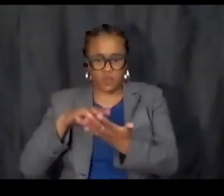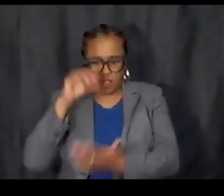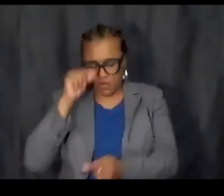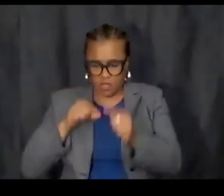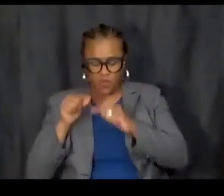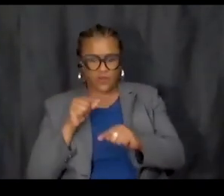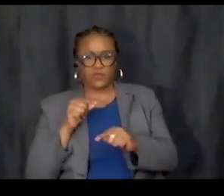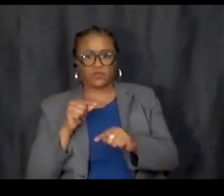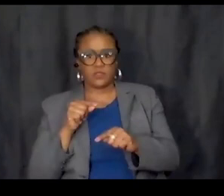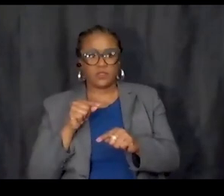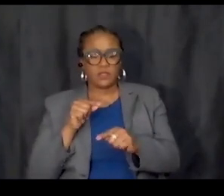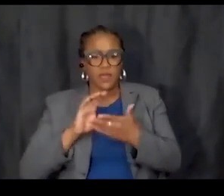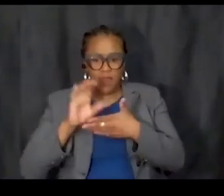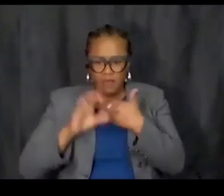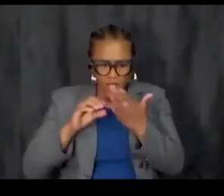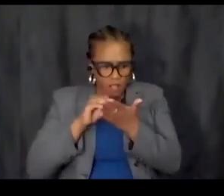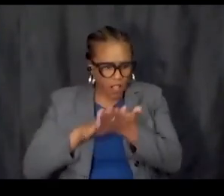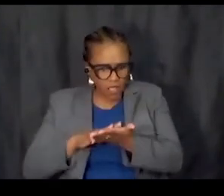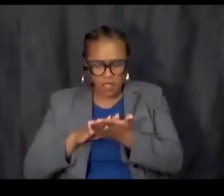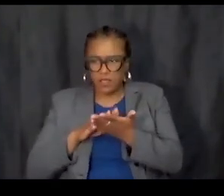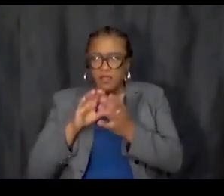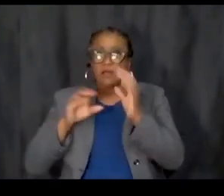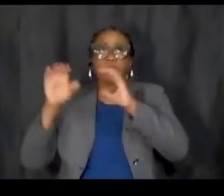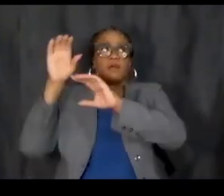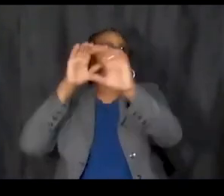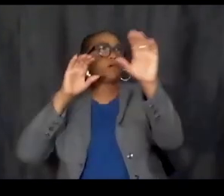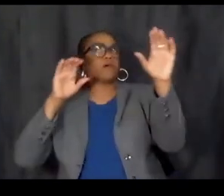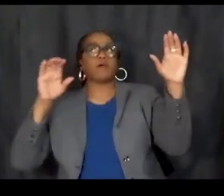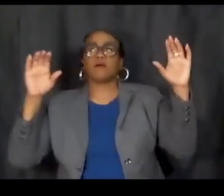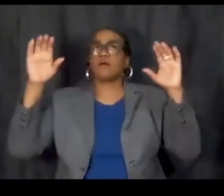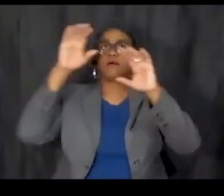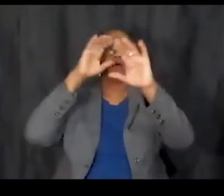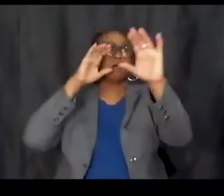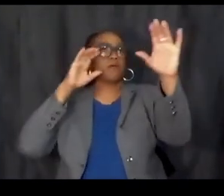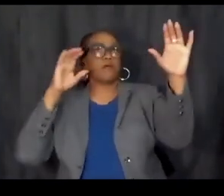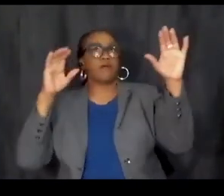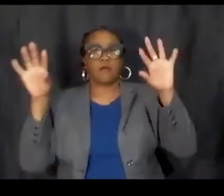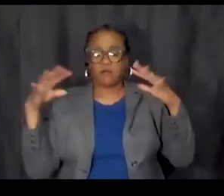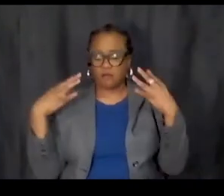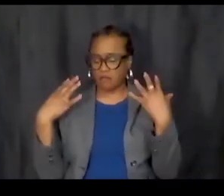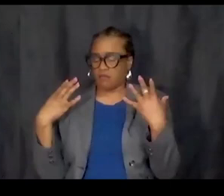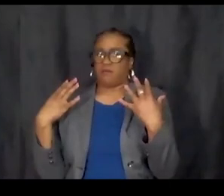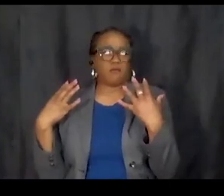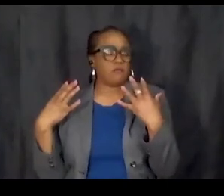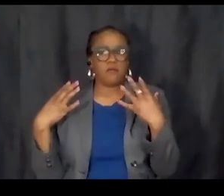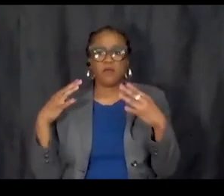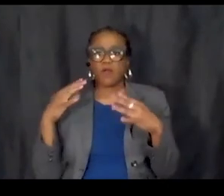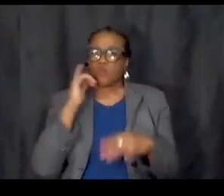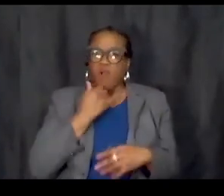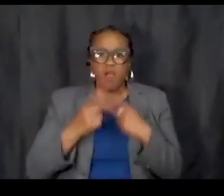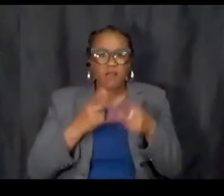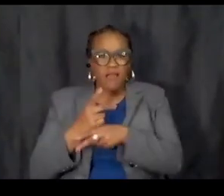reverse. A calendared planetary curse to pay the wrong kind of attention. A virtuoso